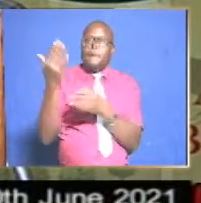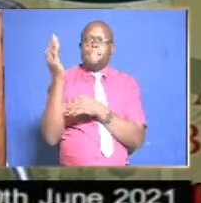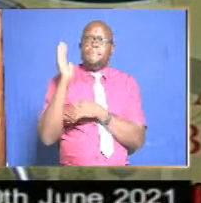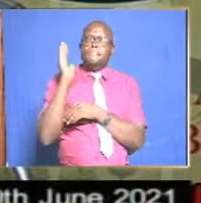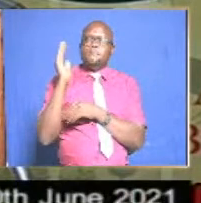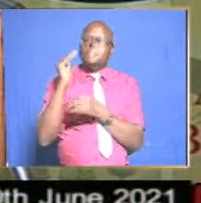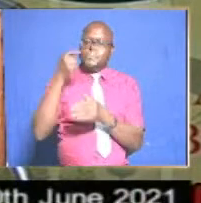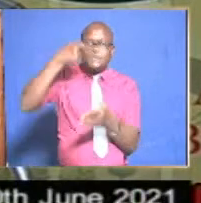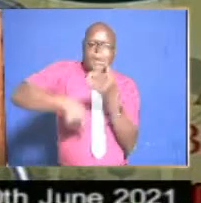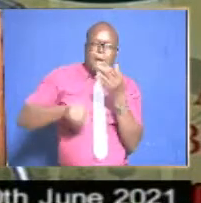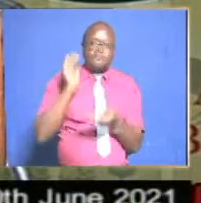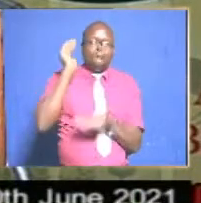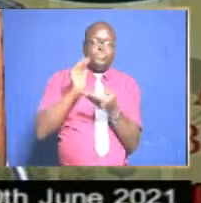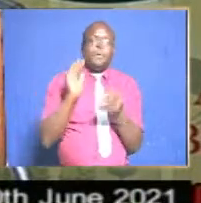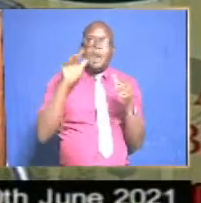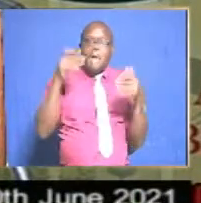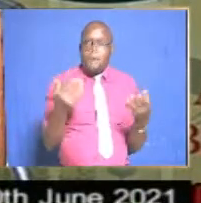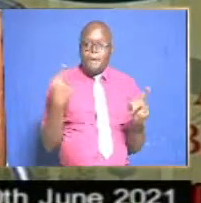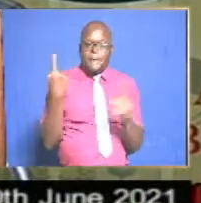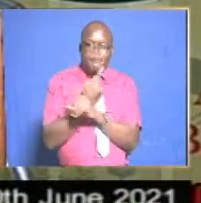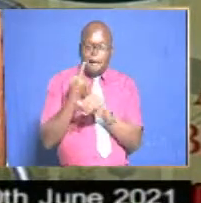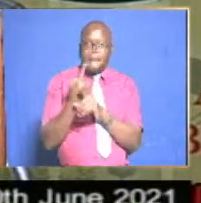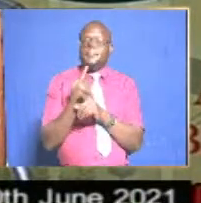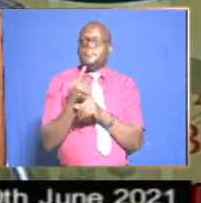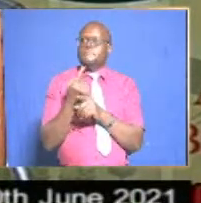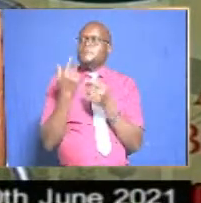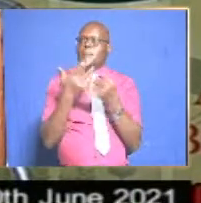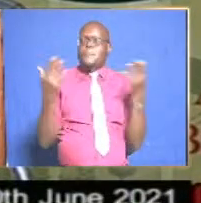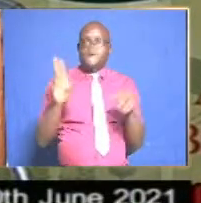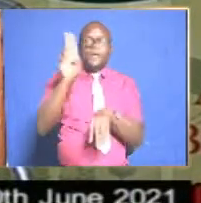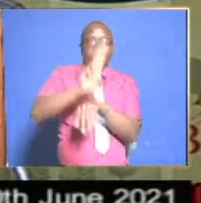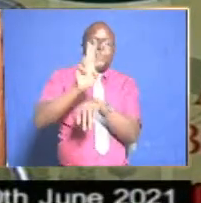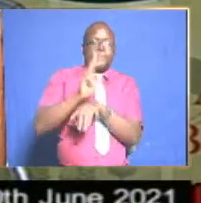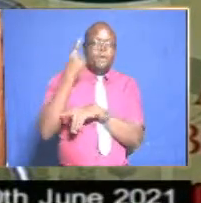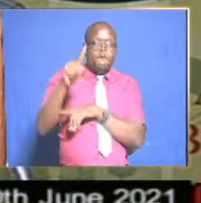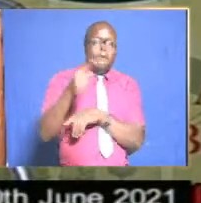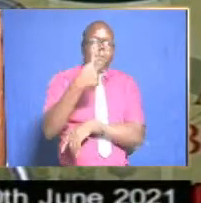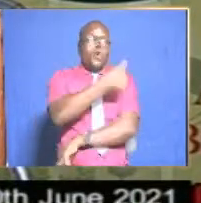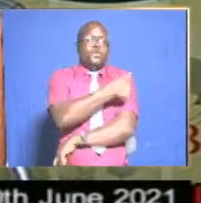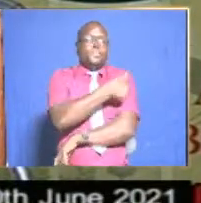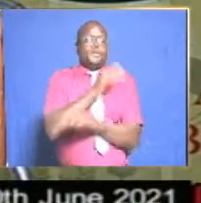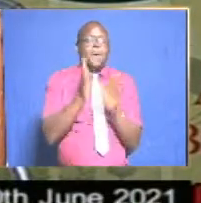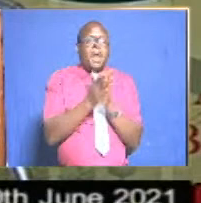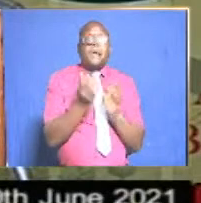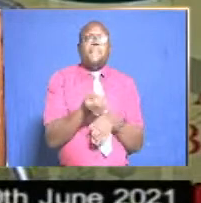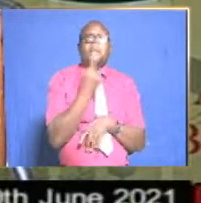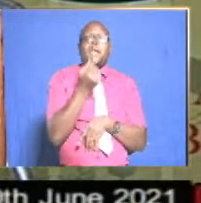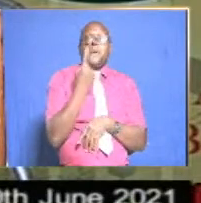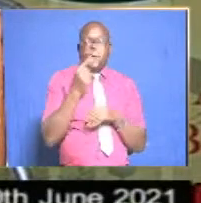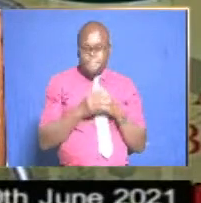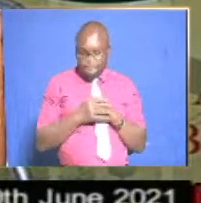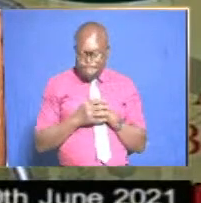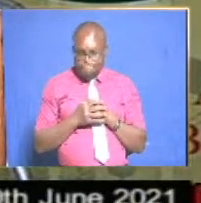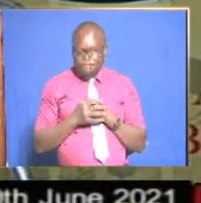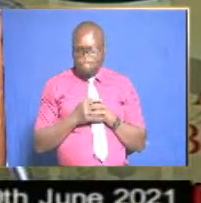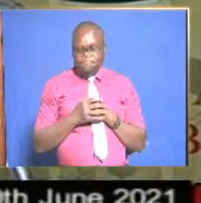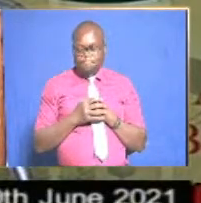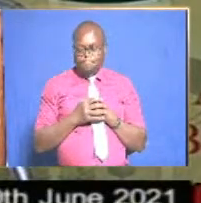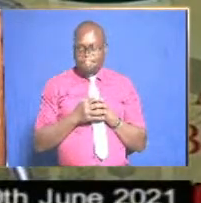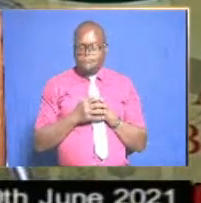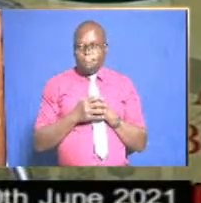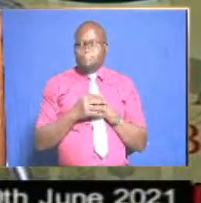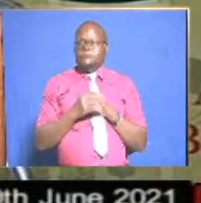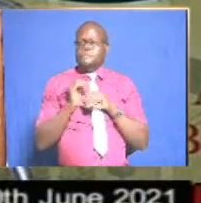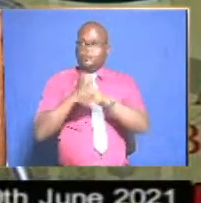tax relief measures on the various pharmaceutical products and medical equipment. Mr. Speaker, the